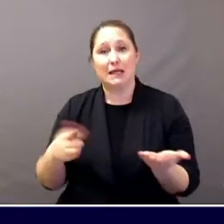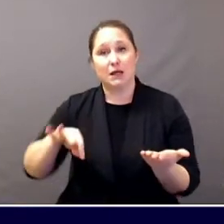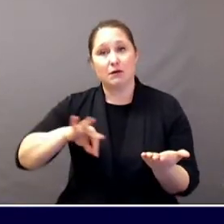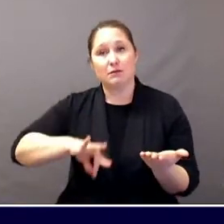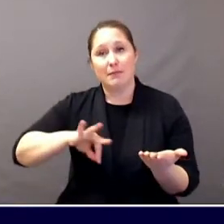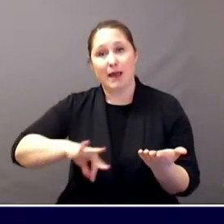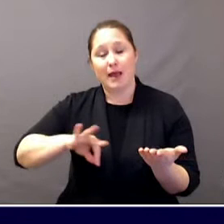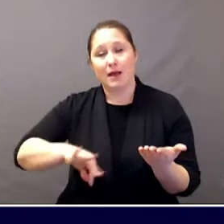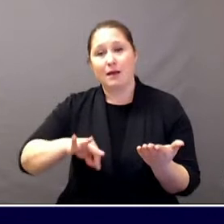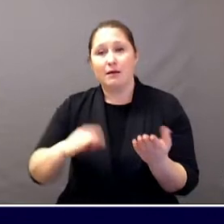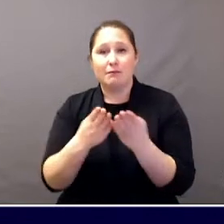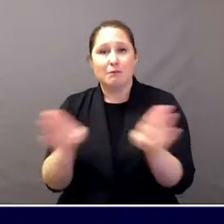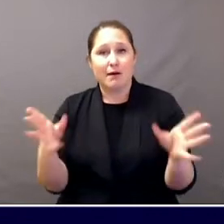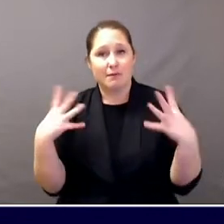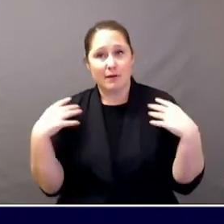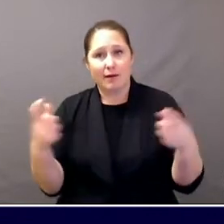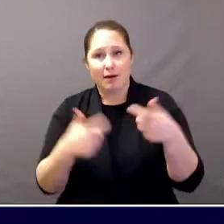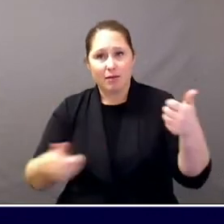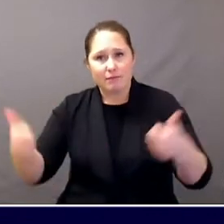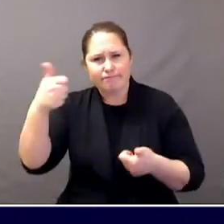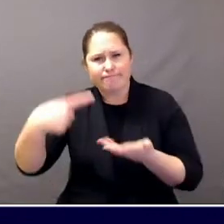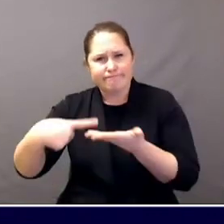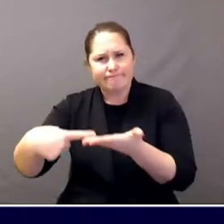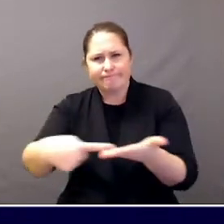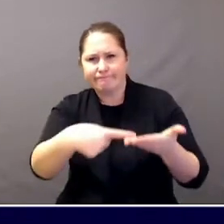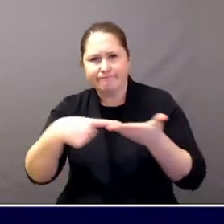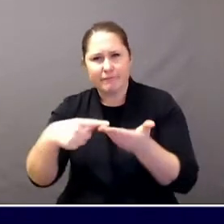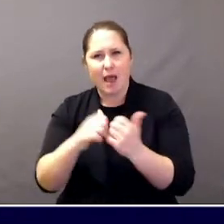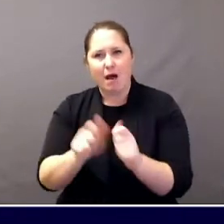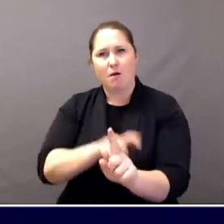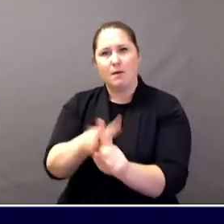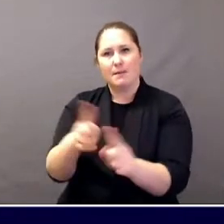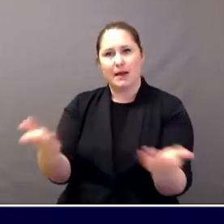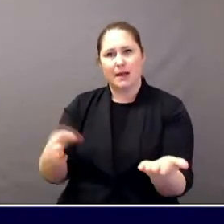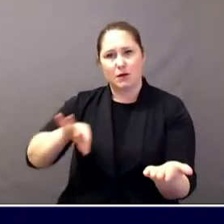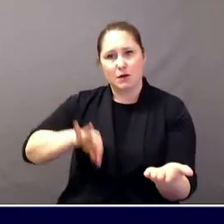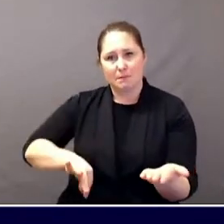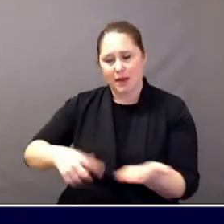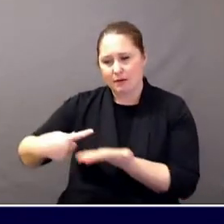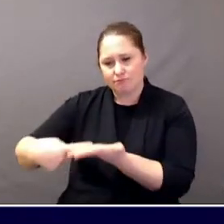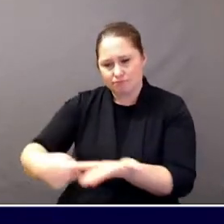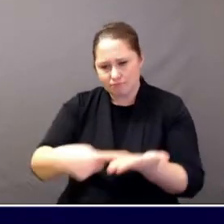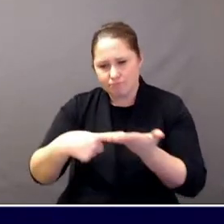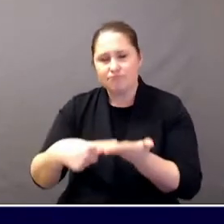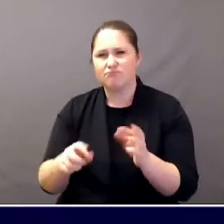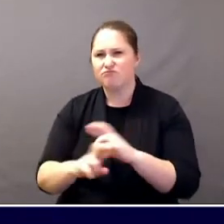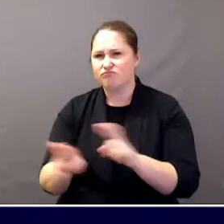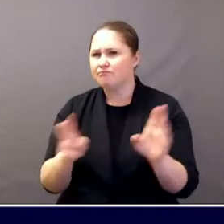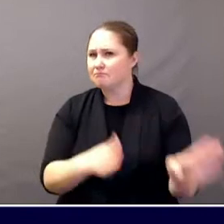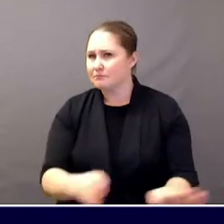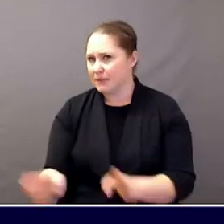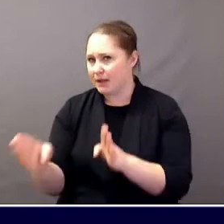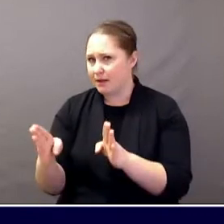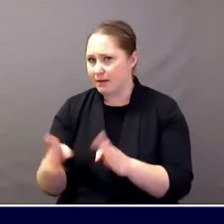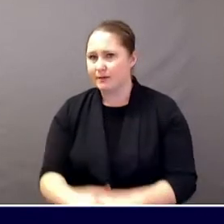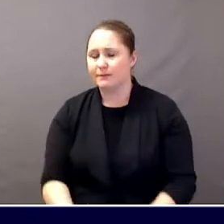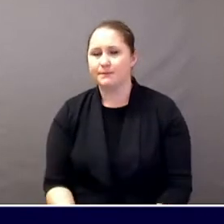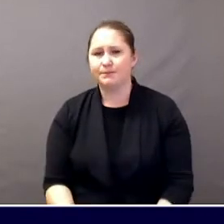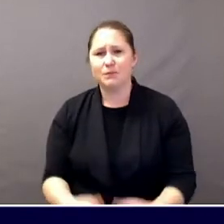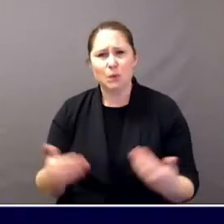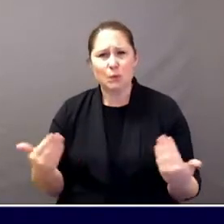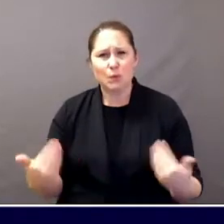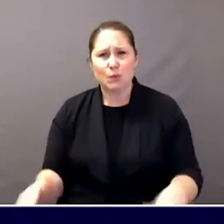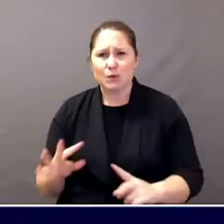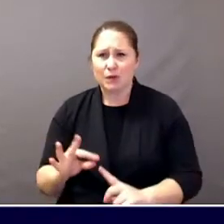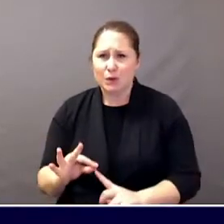to understand their applicability for our state. In light of Maine's unique challenges in combating the COVID-19